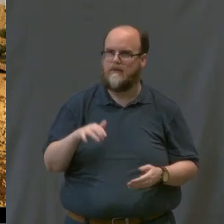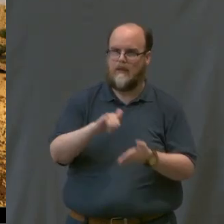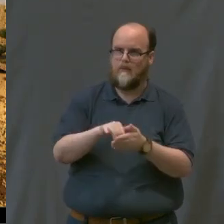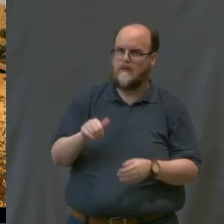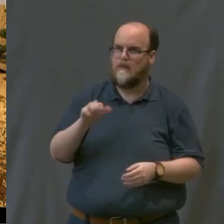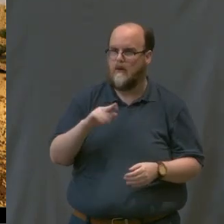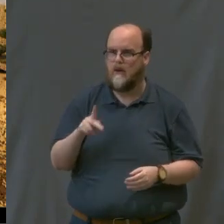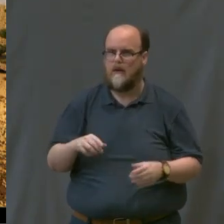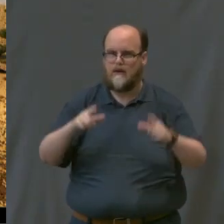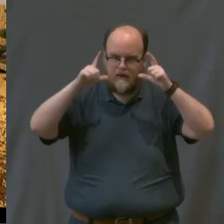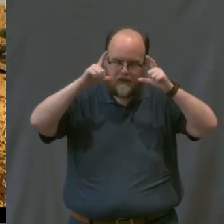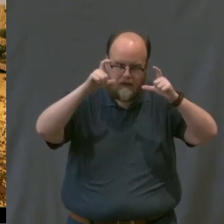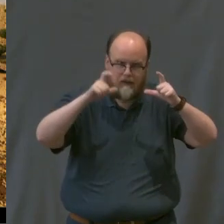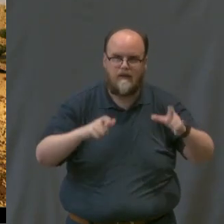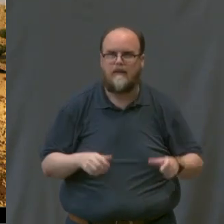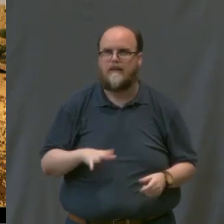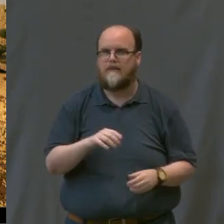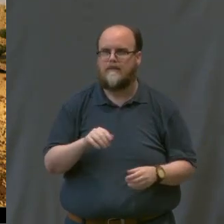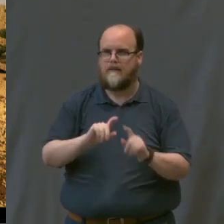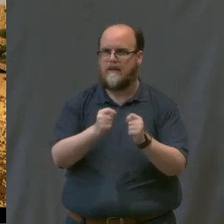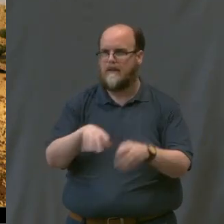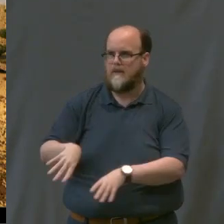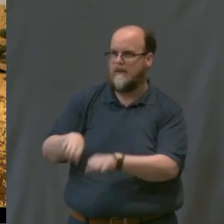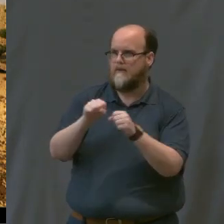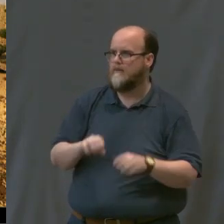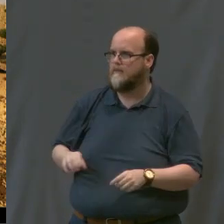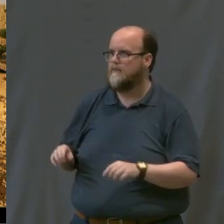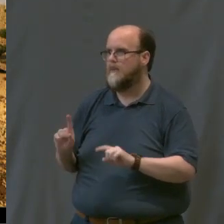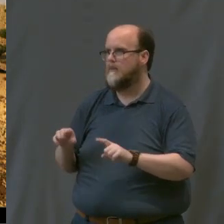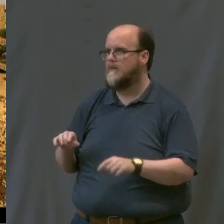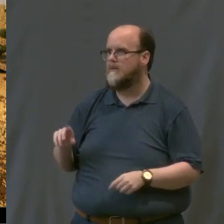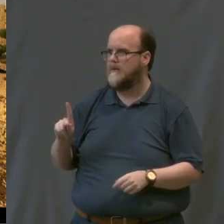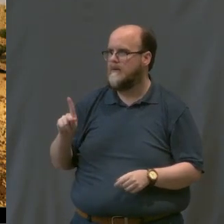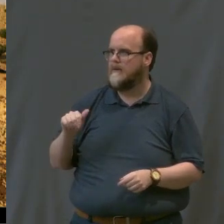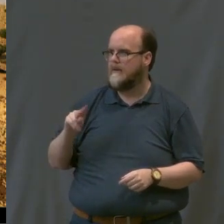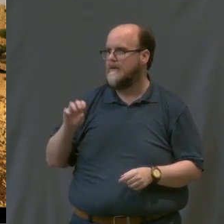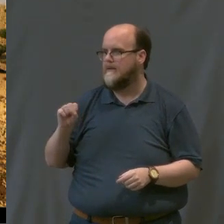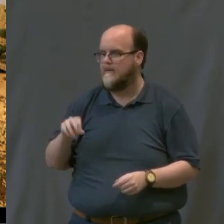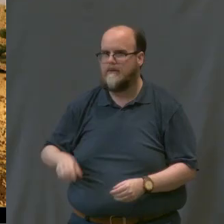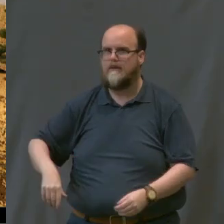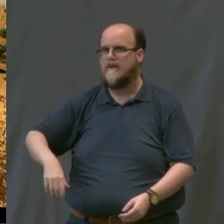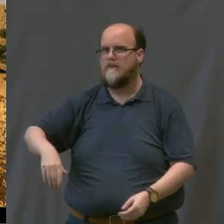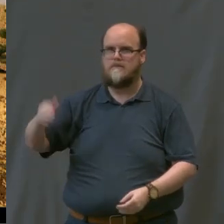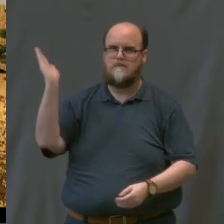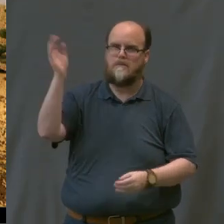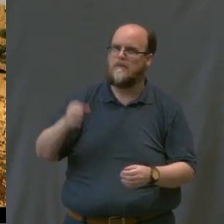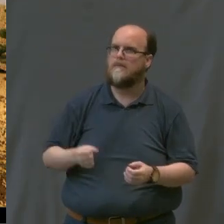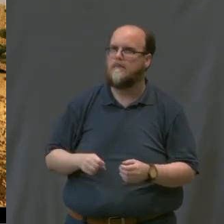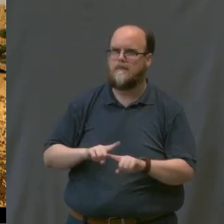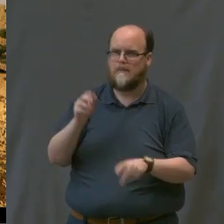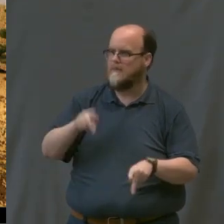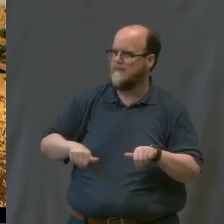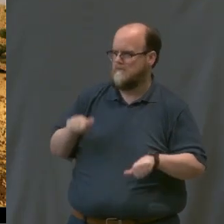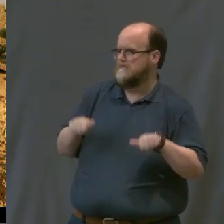He took a photo of it, and his team left. He returned to Kansas and gave press conferences, but many doubted the